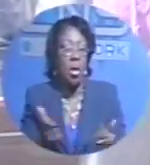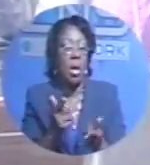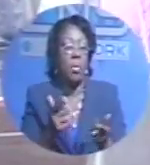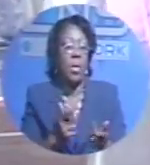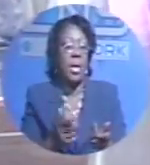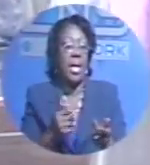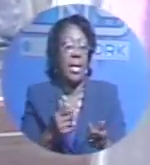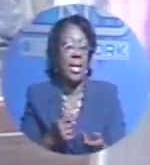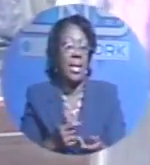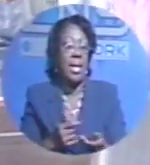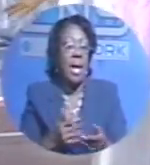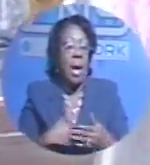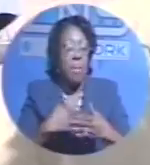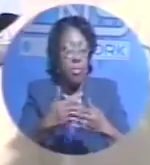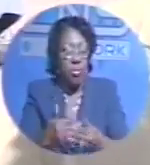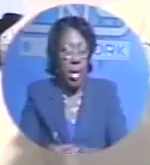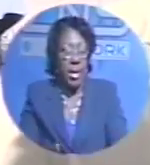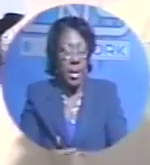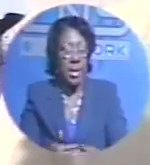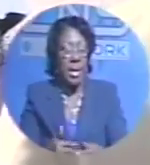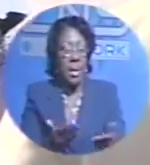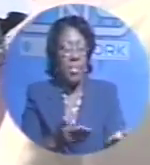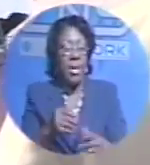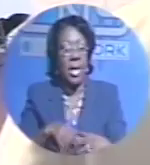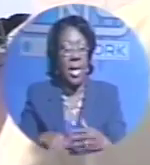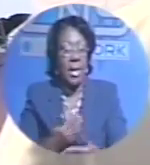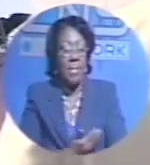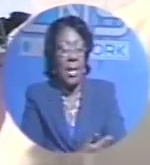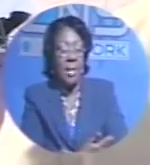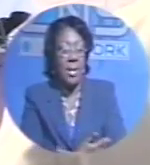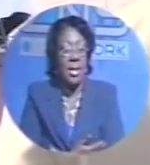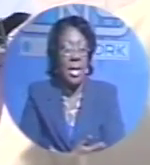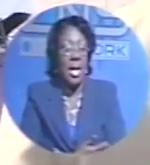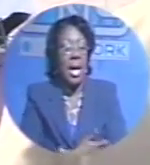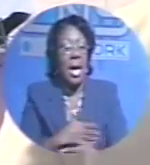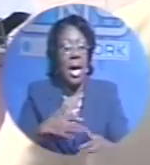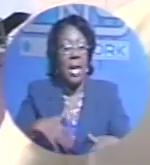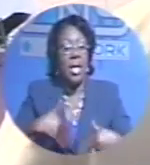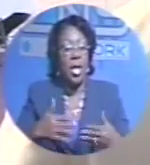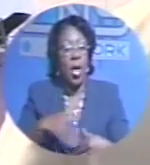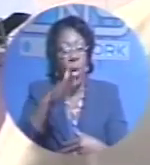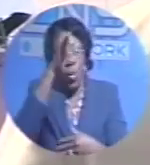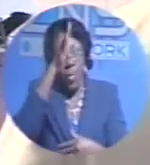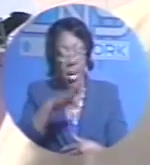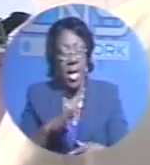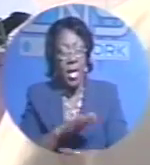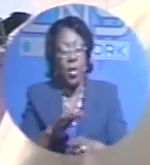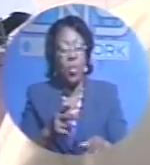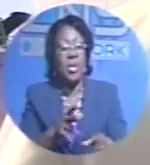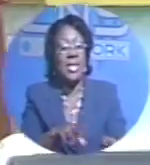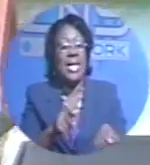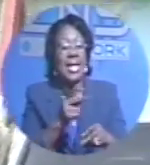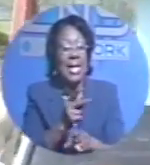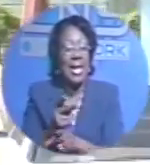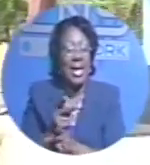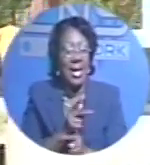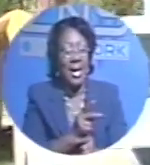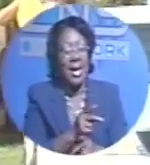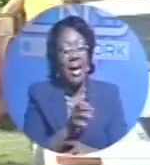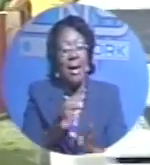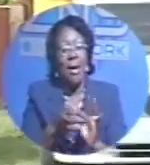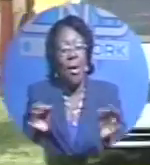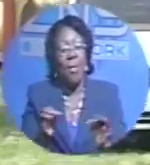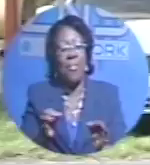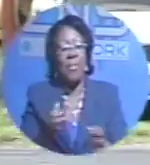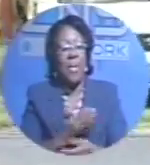in babies and etc. And most of the young men, them don't even take care of these children. Bishop